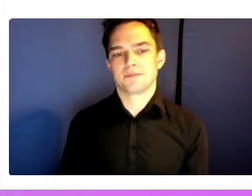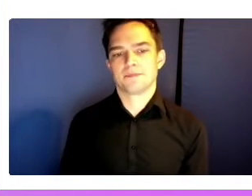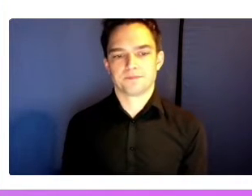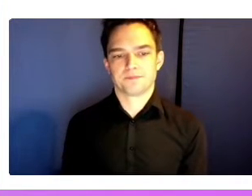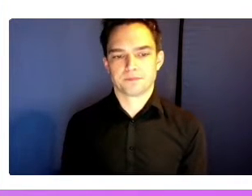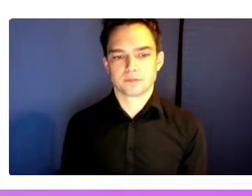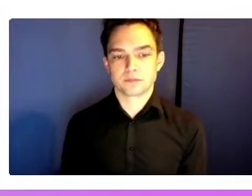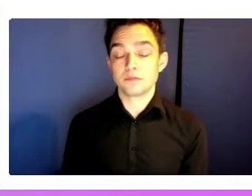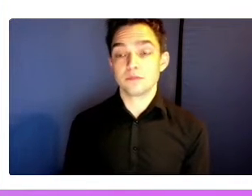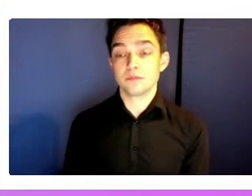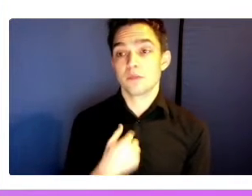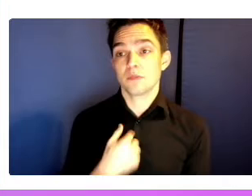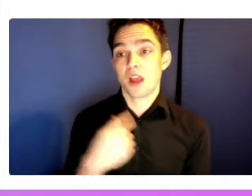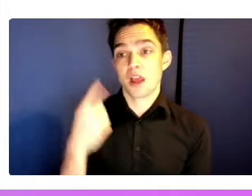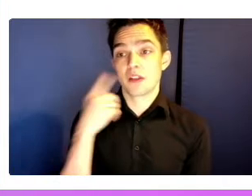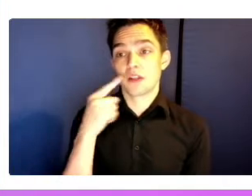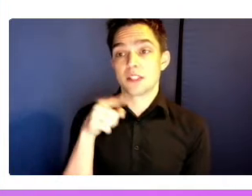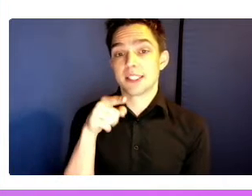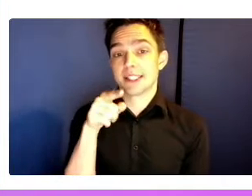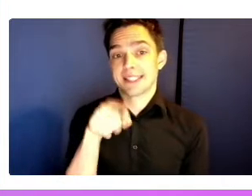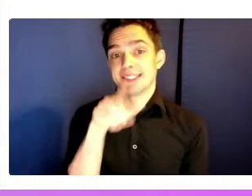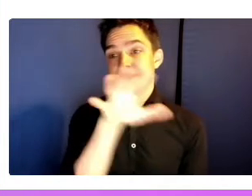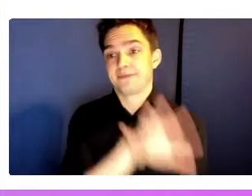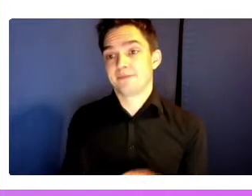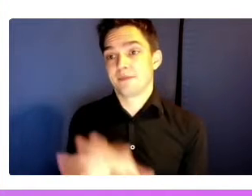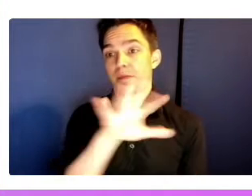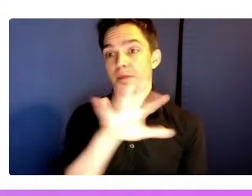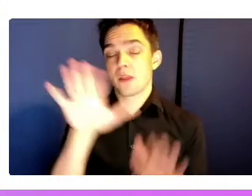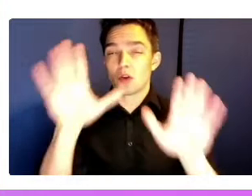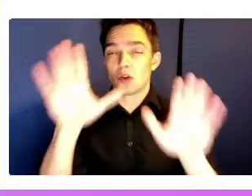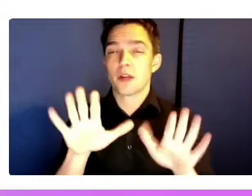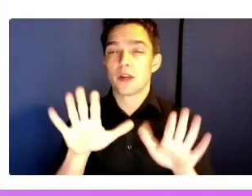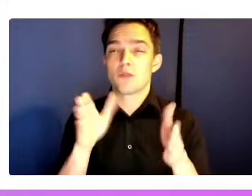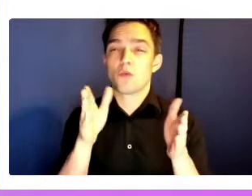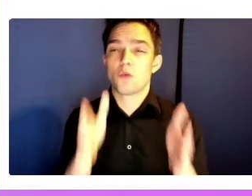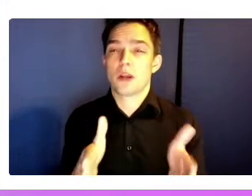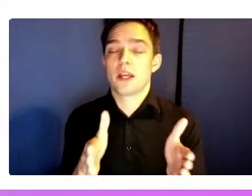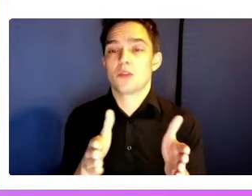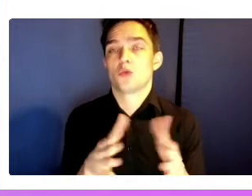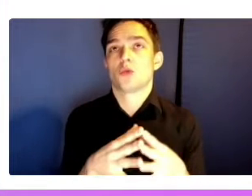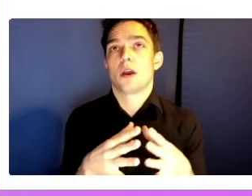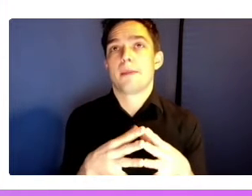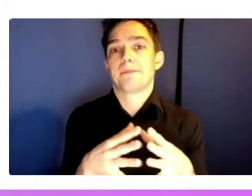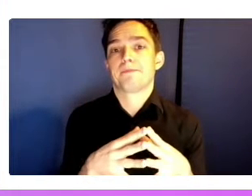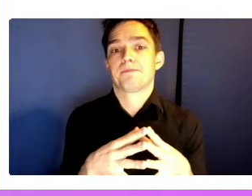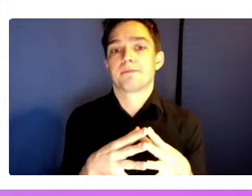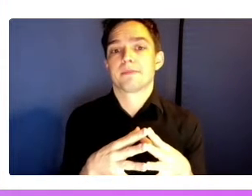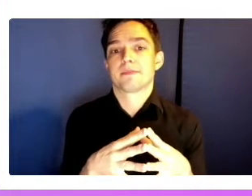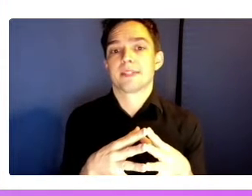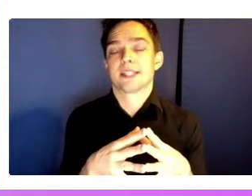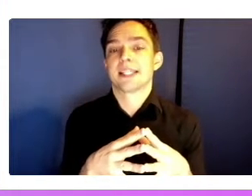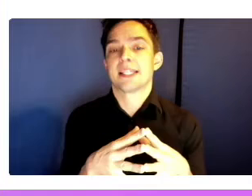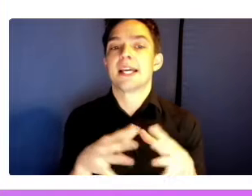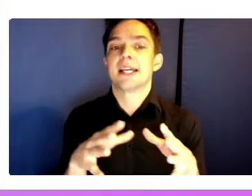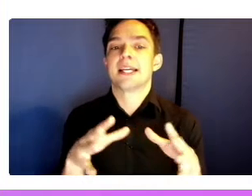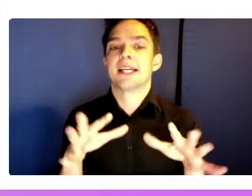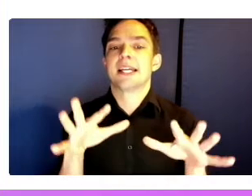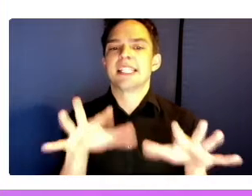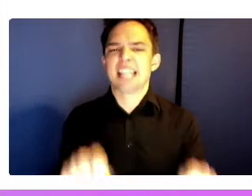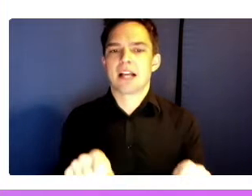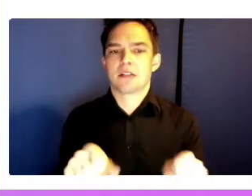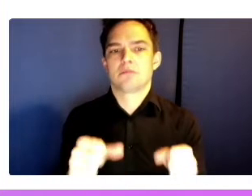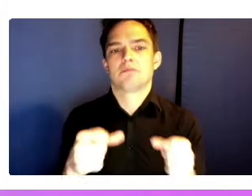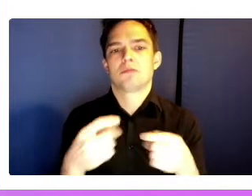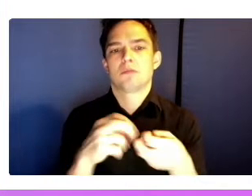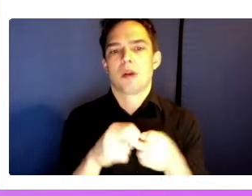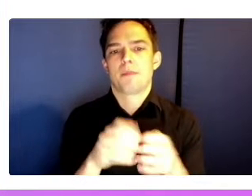I thought this was a great sort of way to tackle the problem of the elephant. So that's